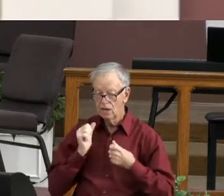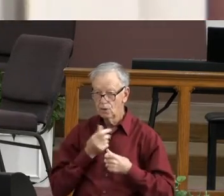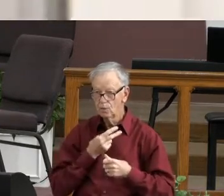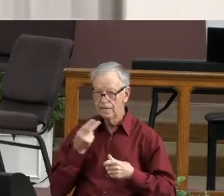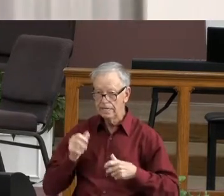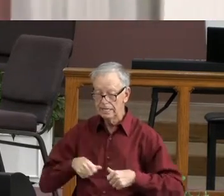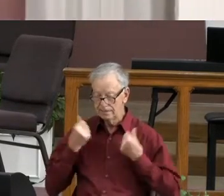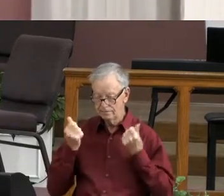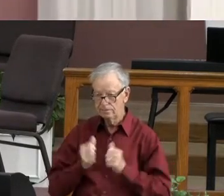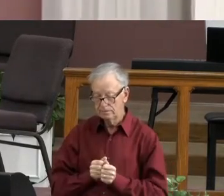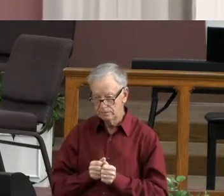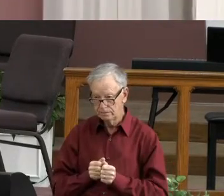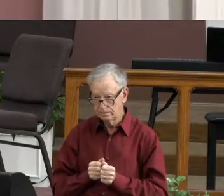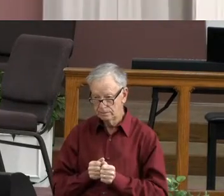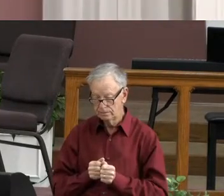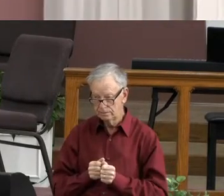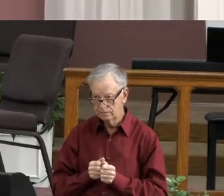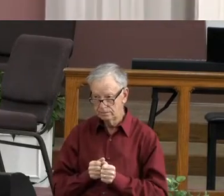live.